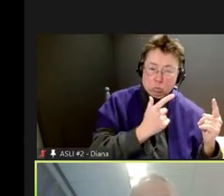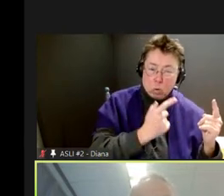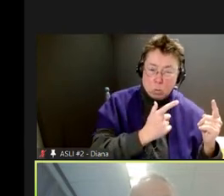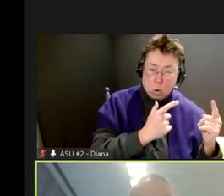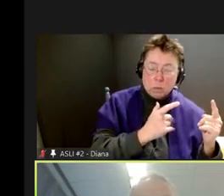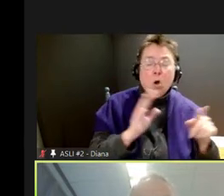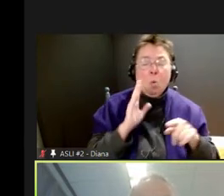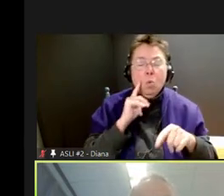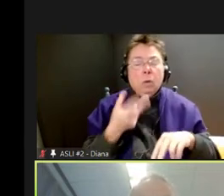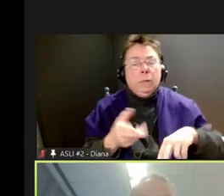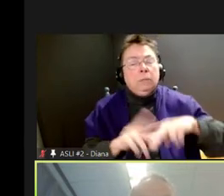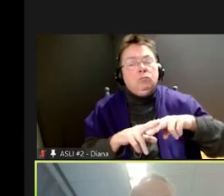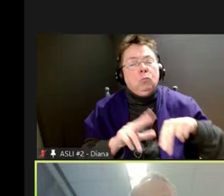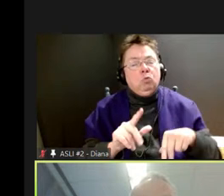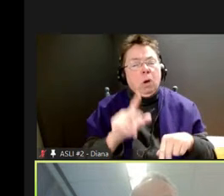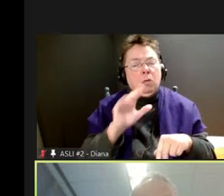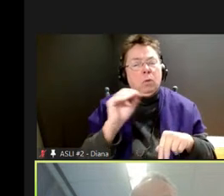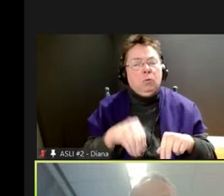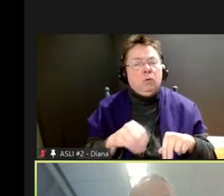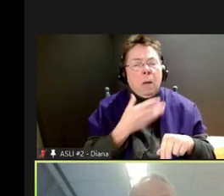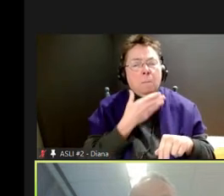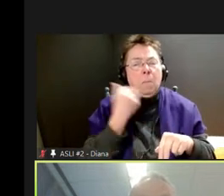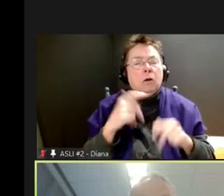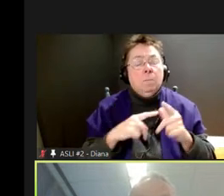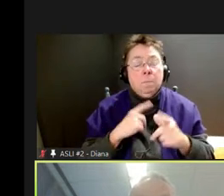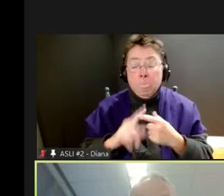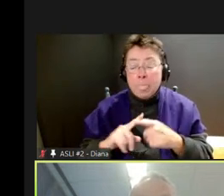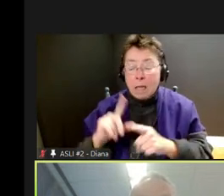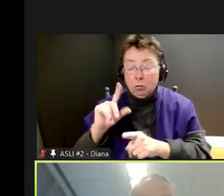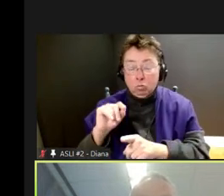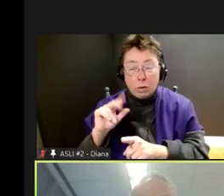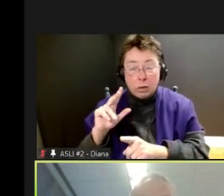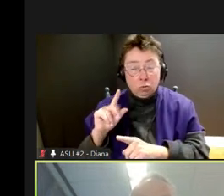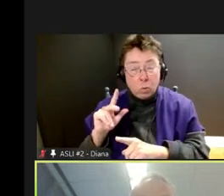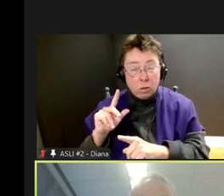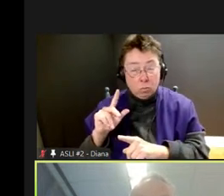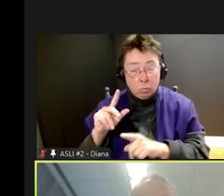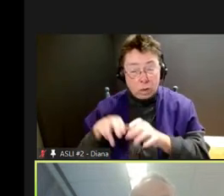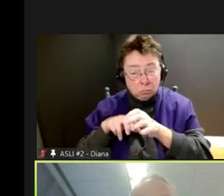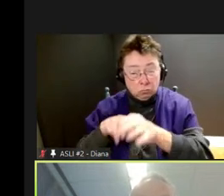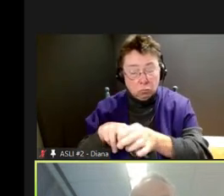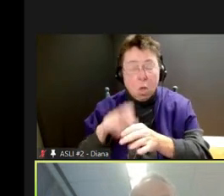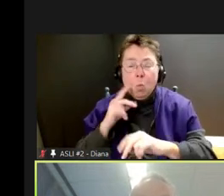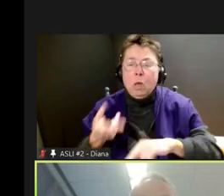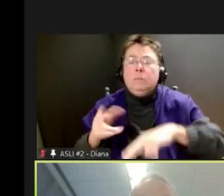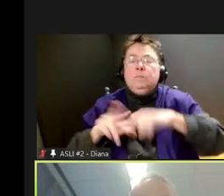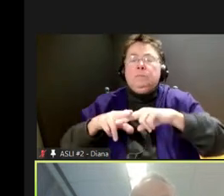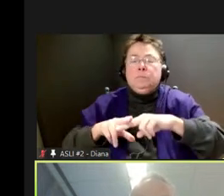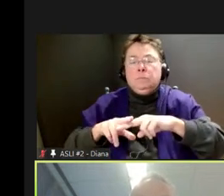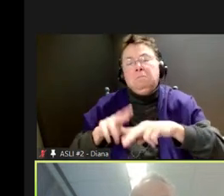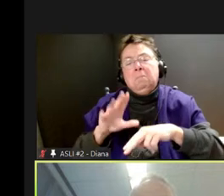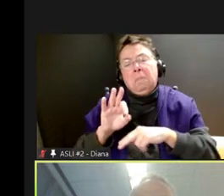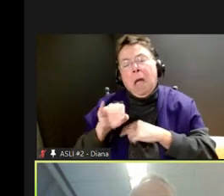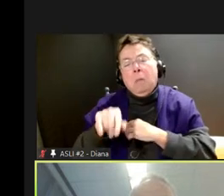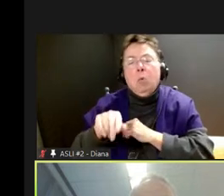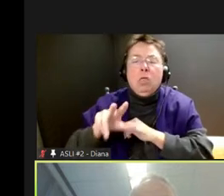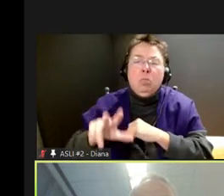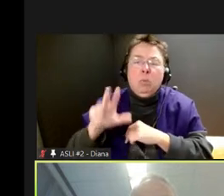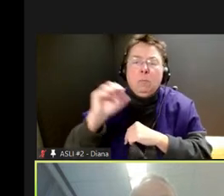levels. And the 2023 ridership is expected to grow again by about 9.3%